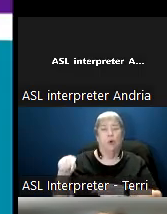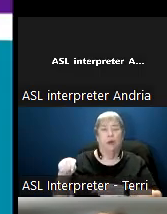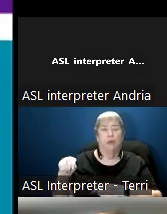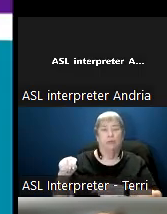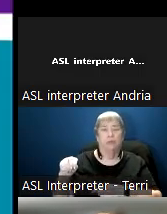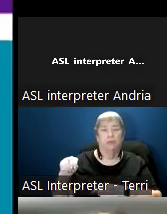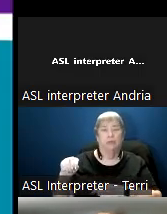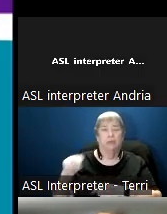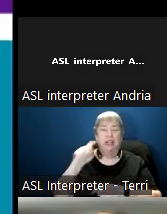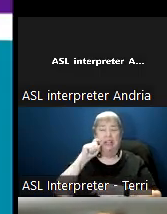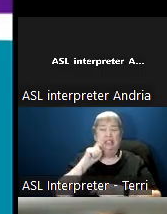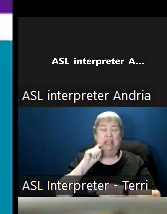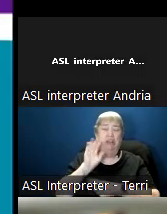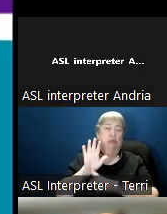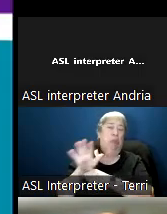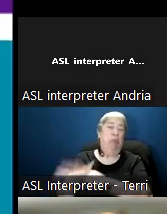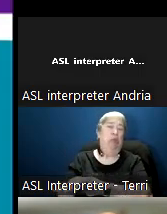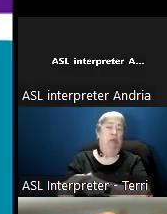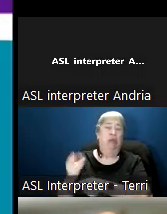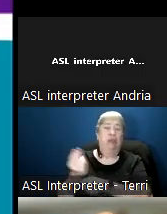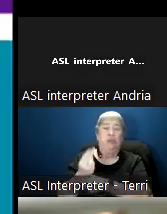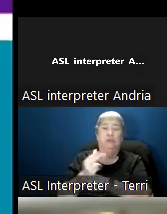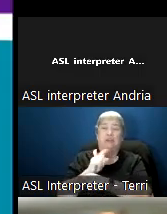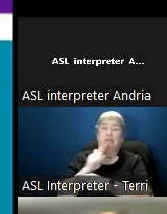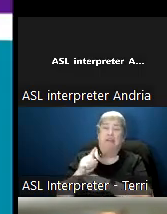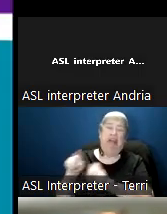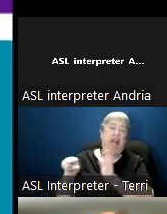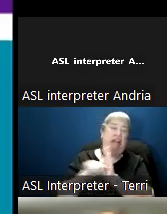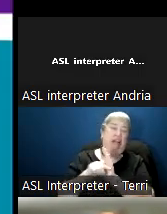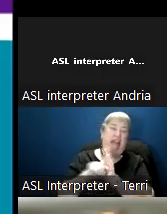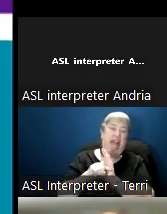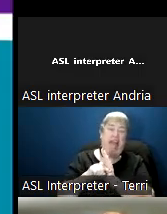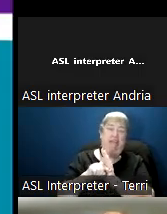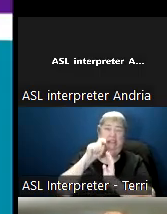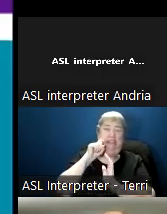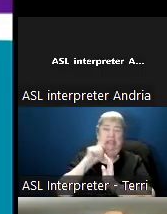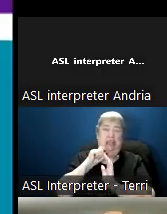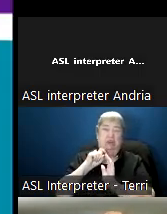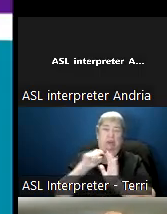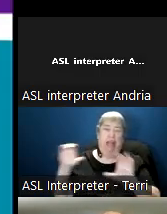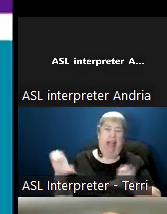Sexual degradation, using degrading sexual practices against their will.